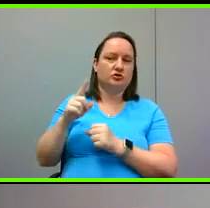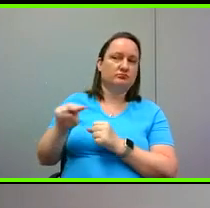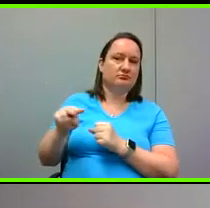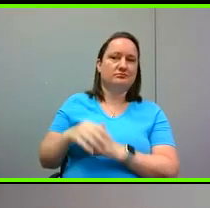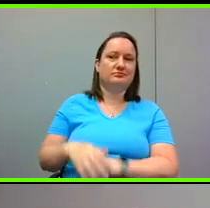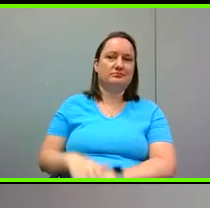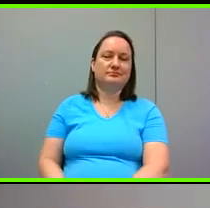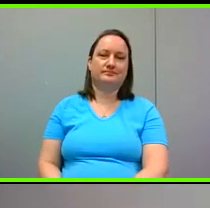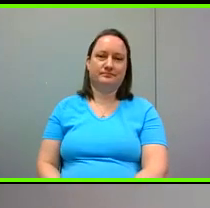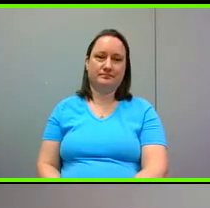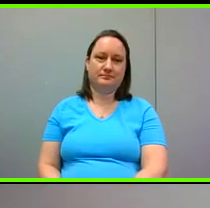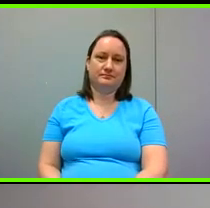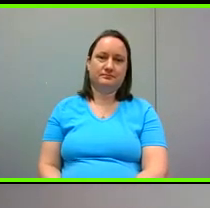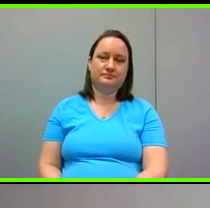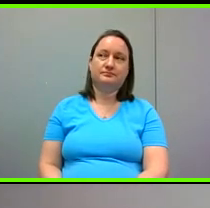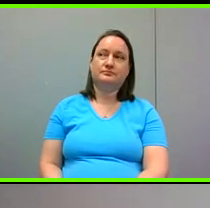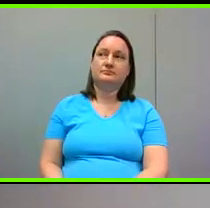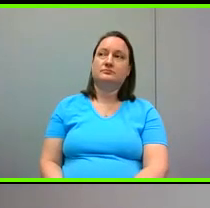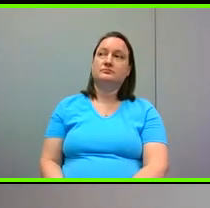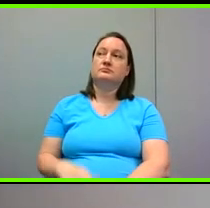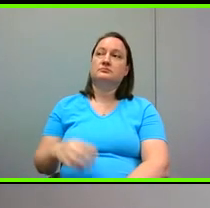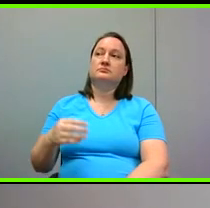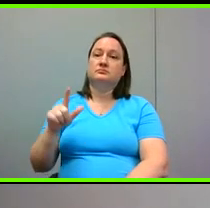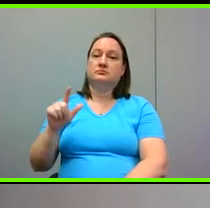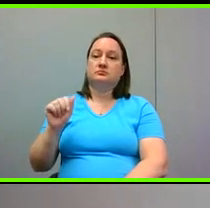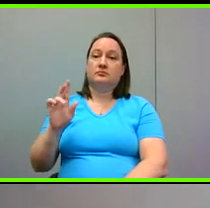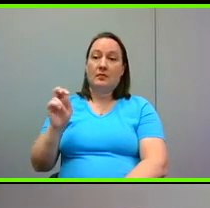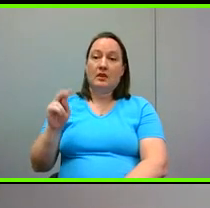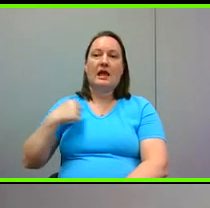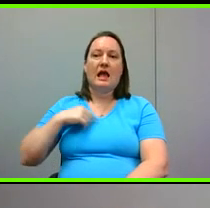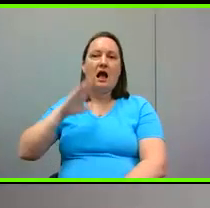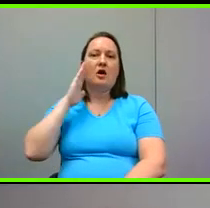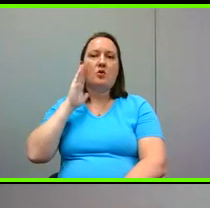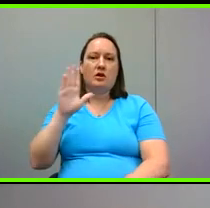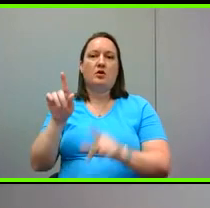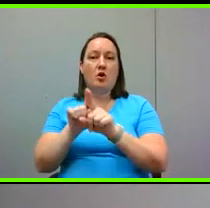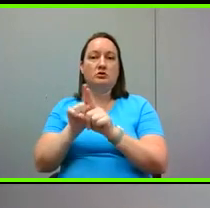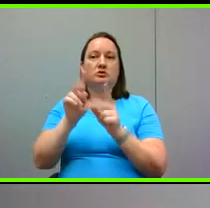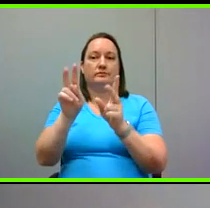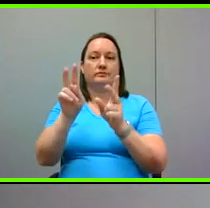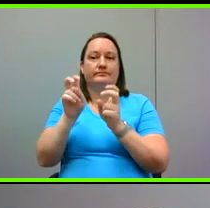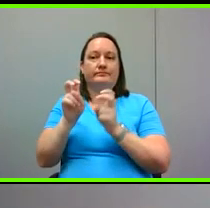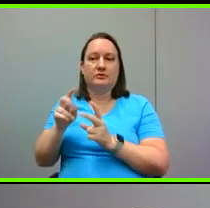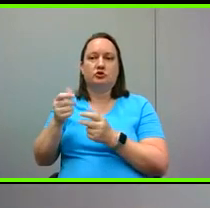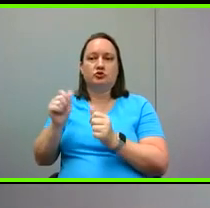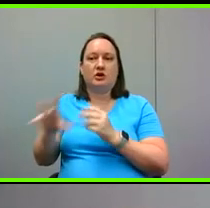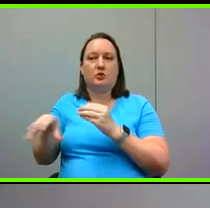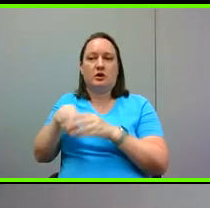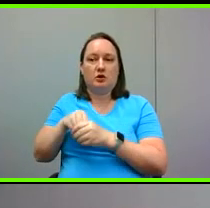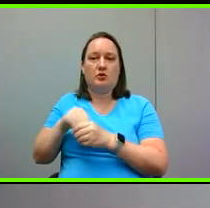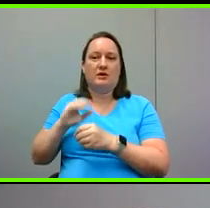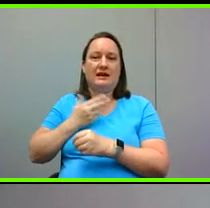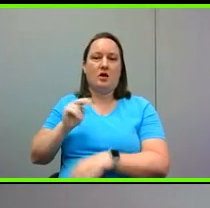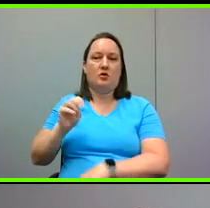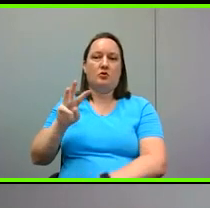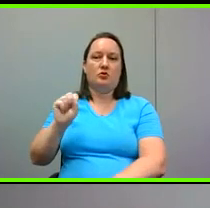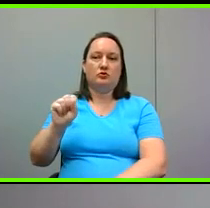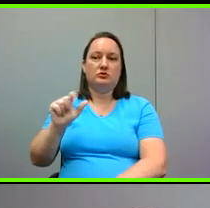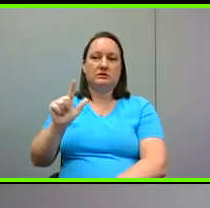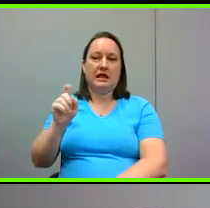those. And I will make note of those and try to get them out in the newsletter. All